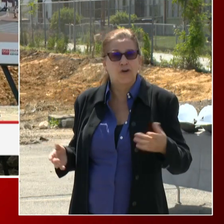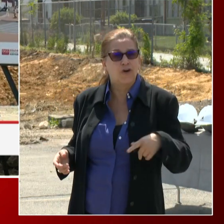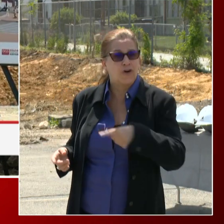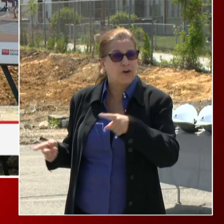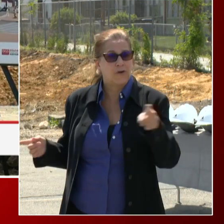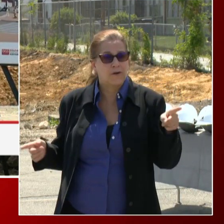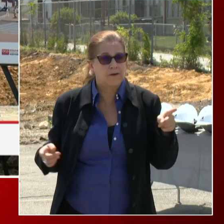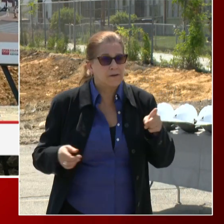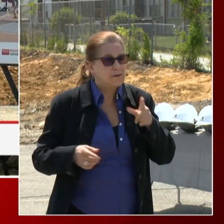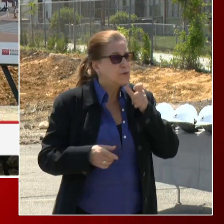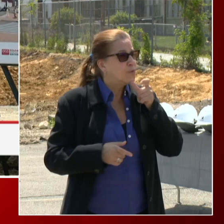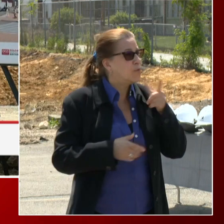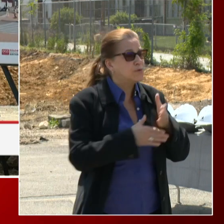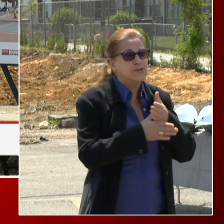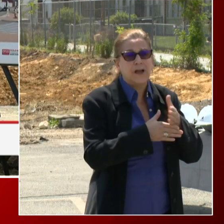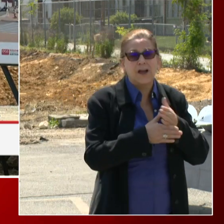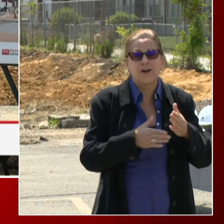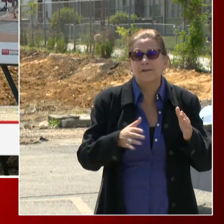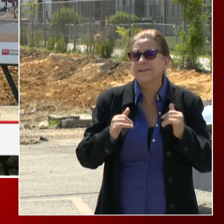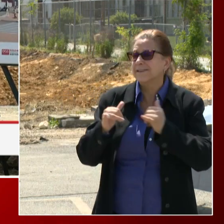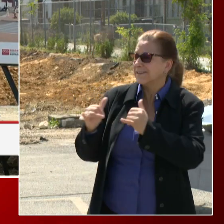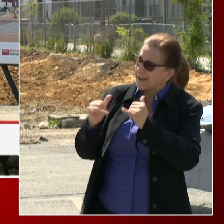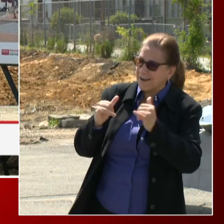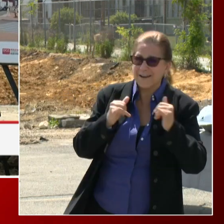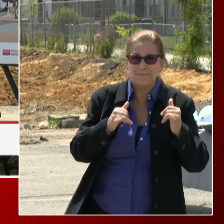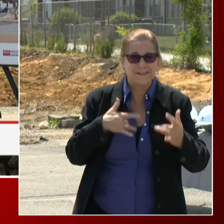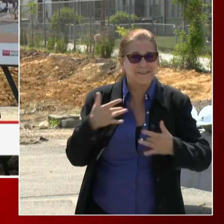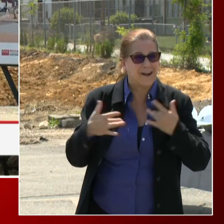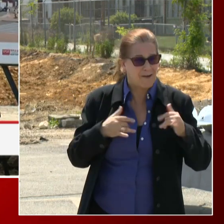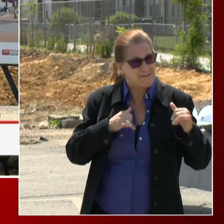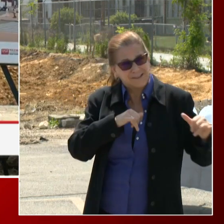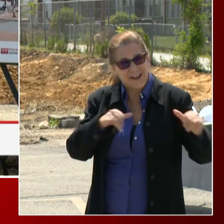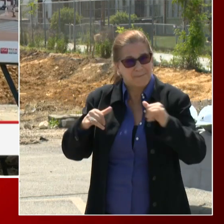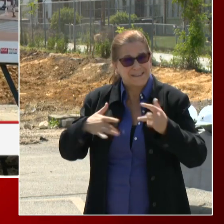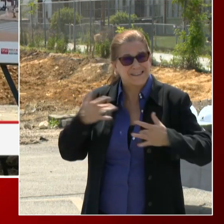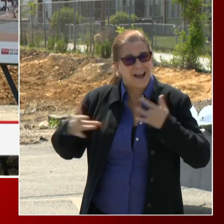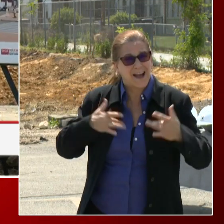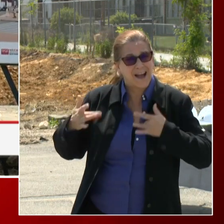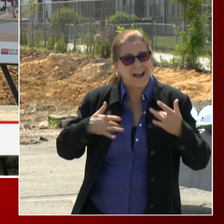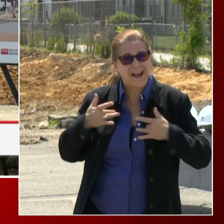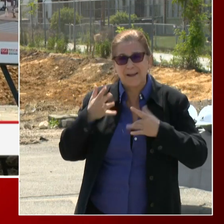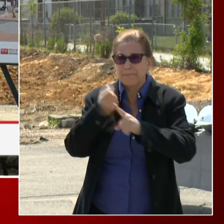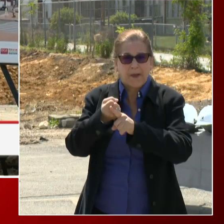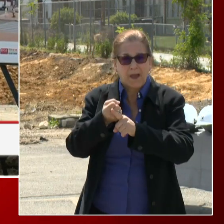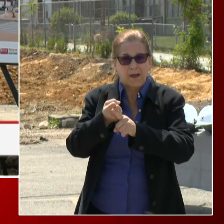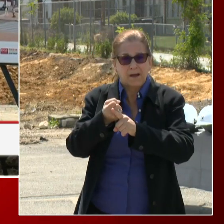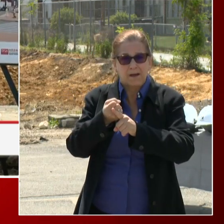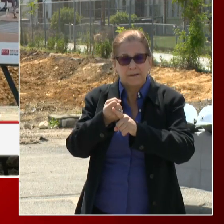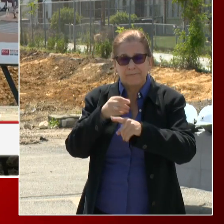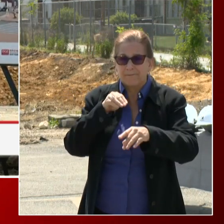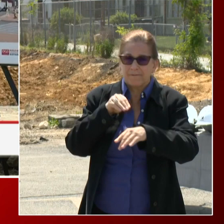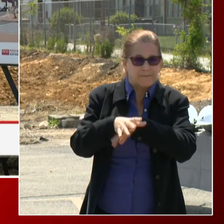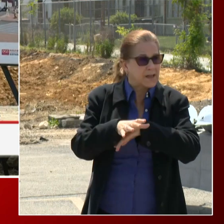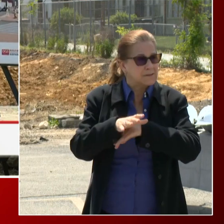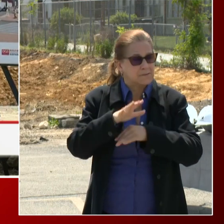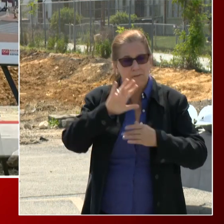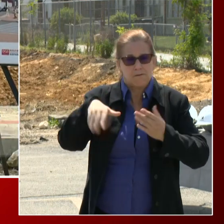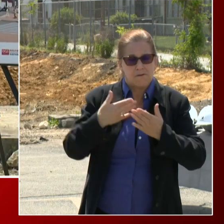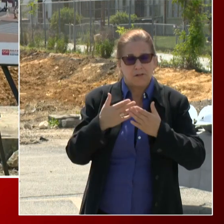my excitement because of the catalytic effect this is going to have